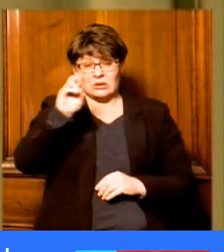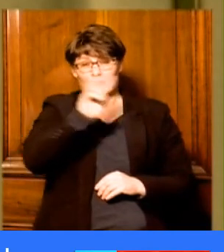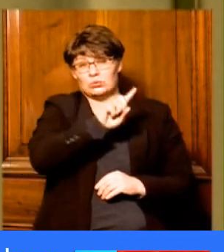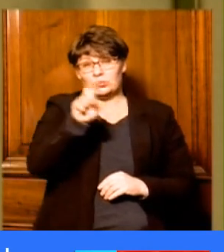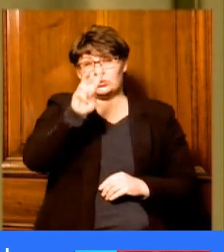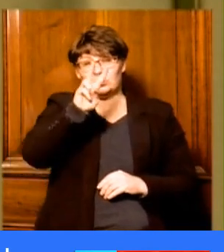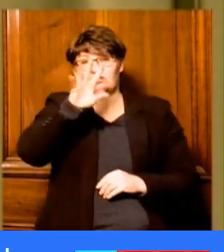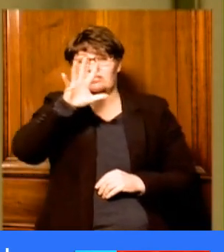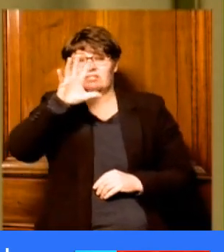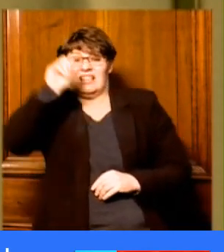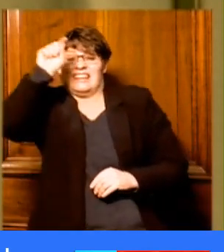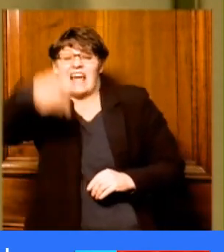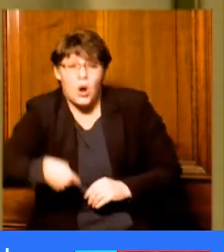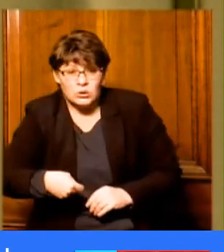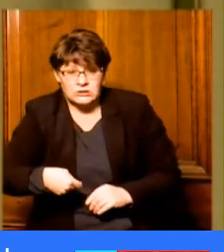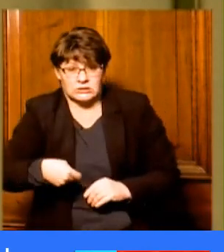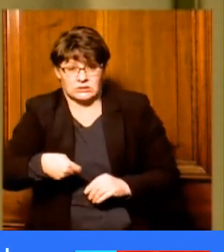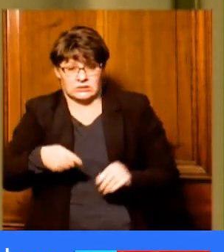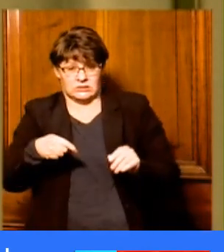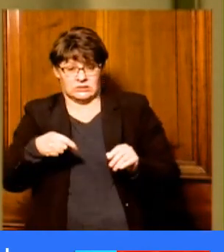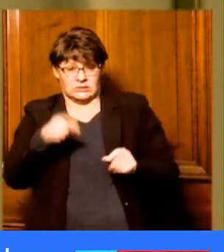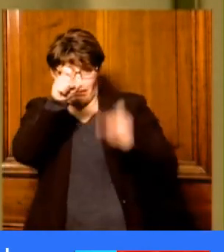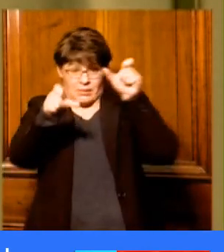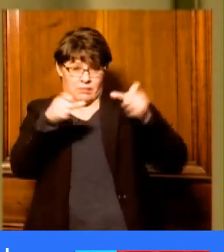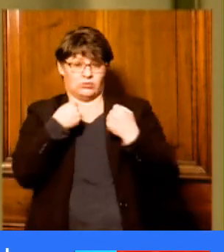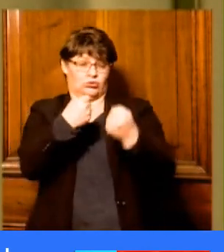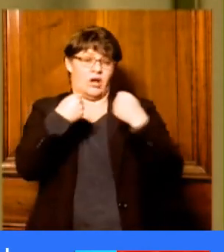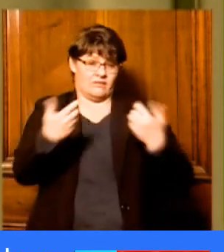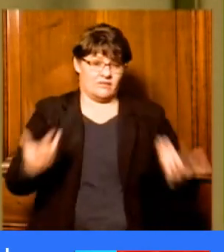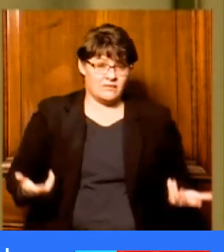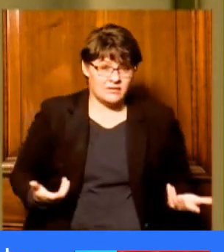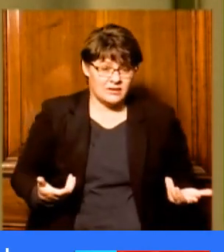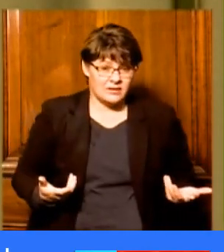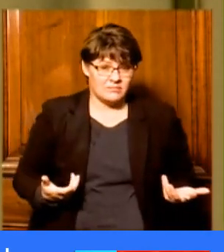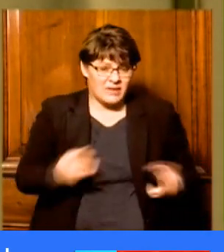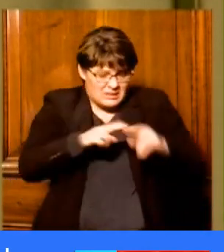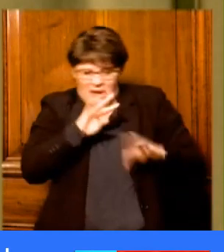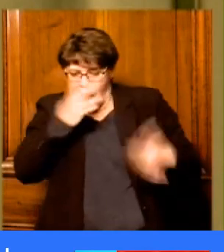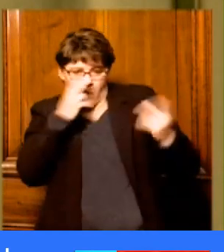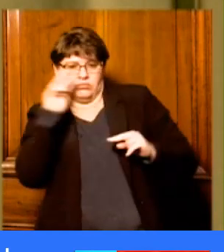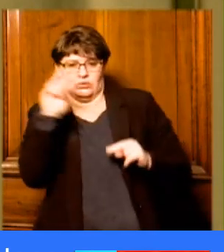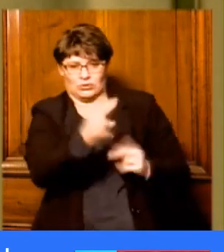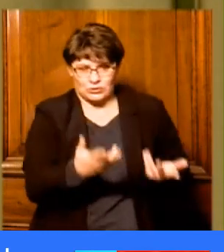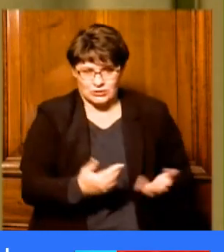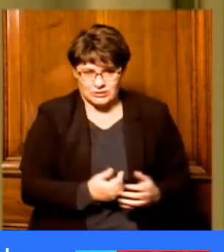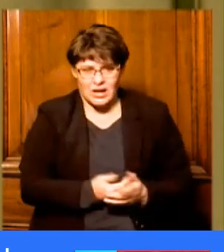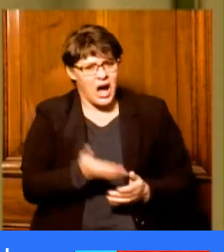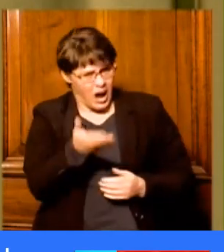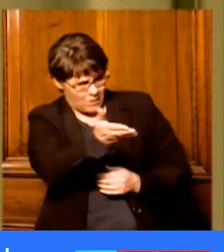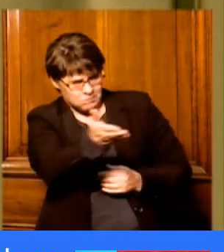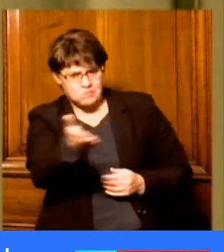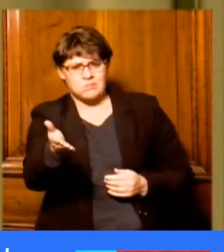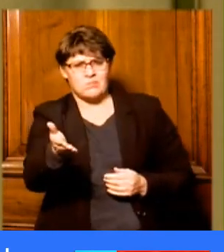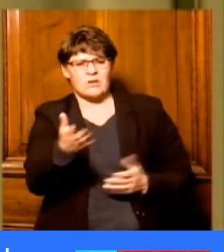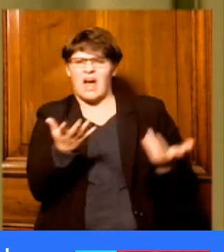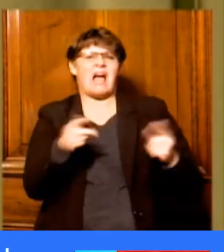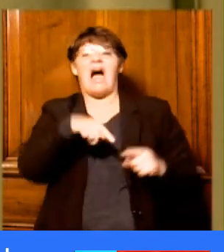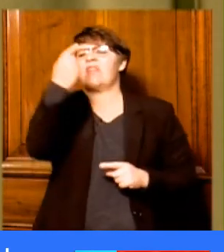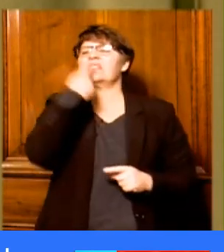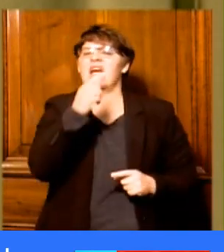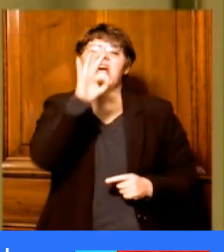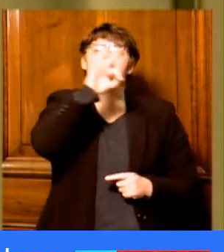250, depending on whose numbers you are looking at. Those estimates are there, even by other standards,